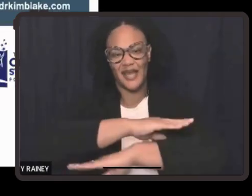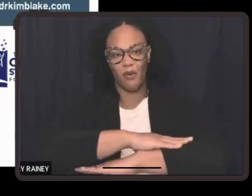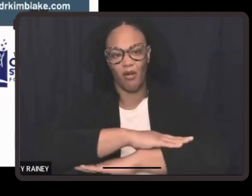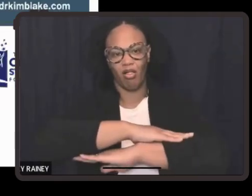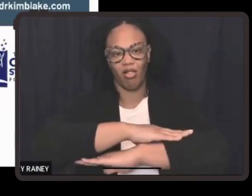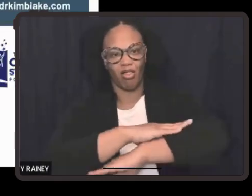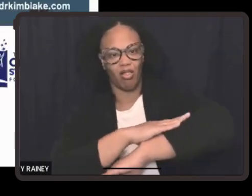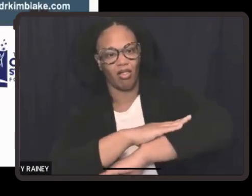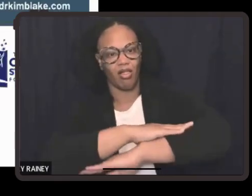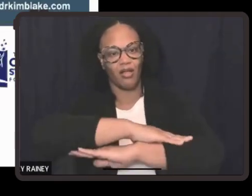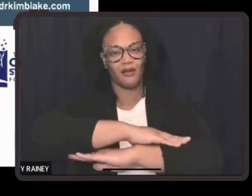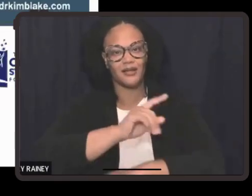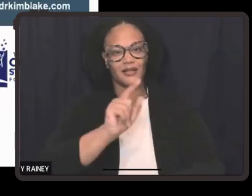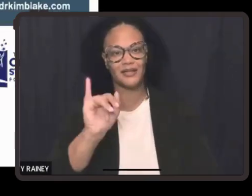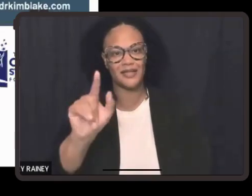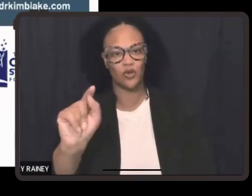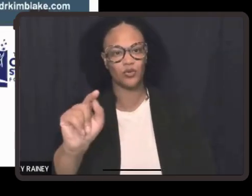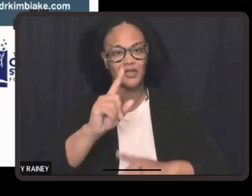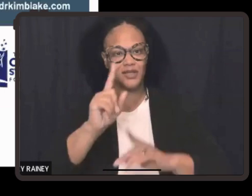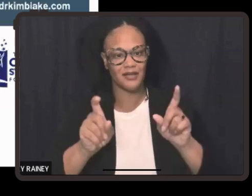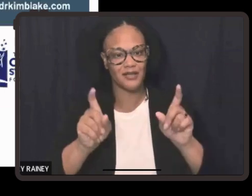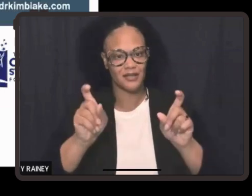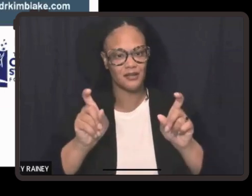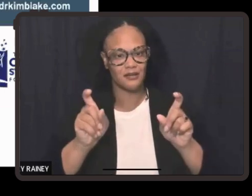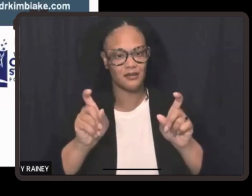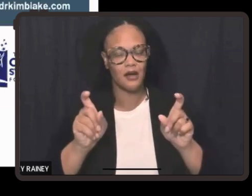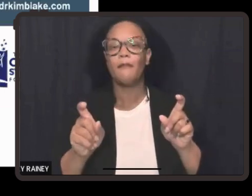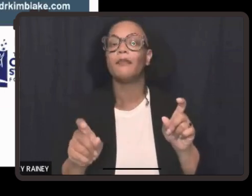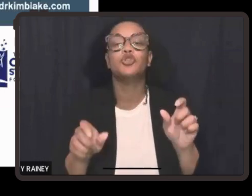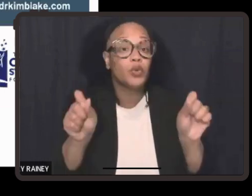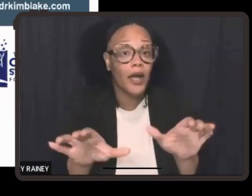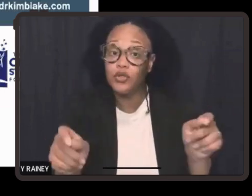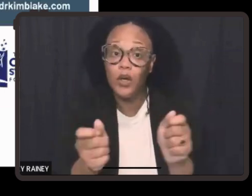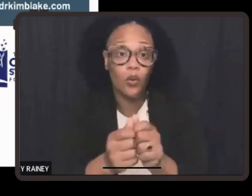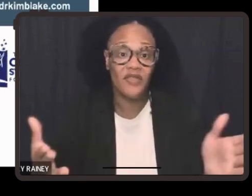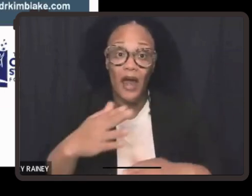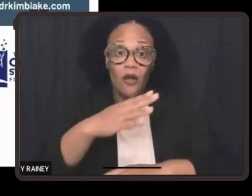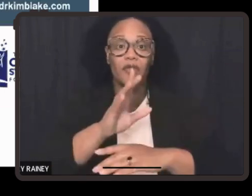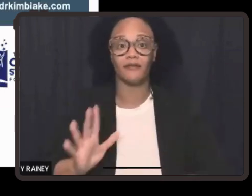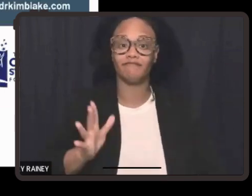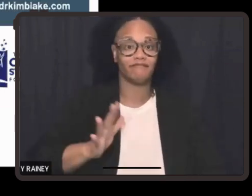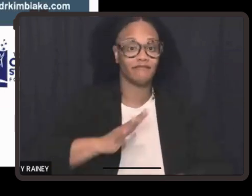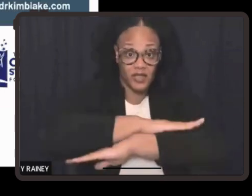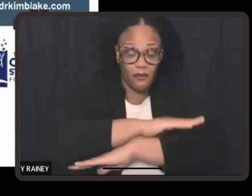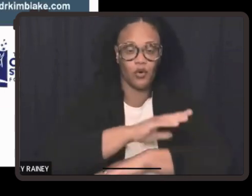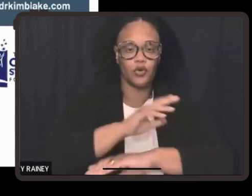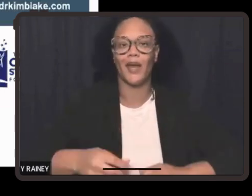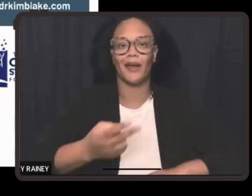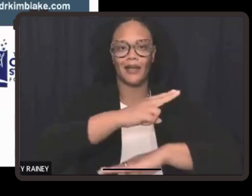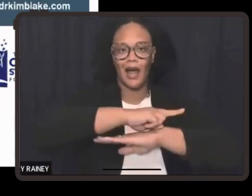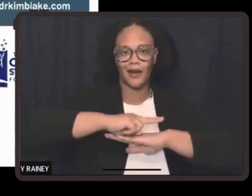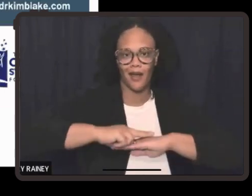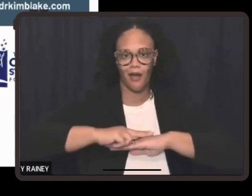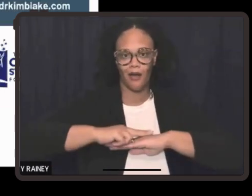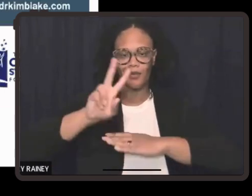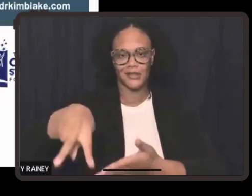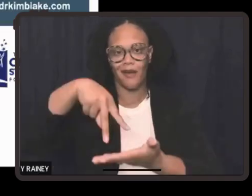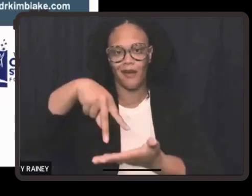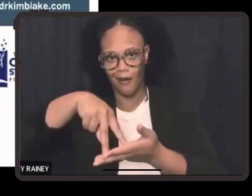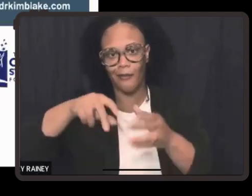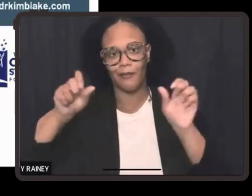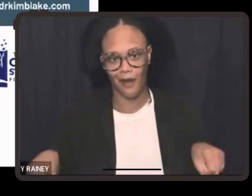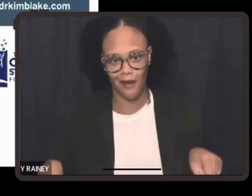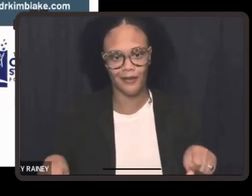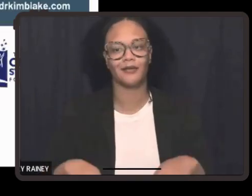you can do it the lying and the standing. It can be done in an office. But a lot of the cardiologists like to do the